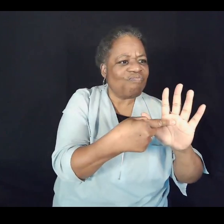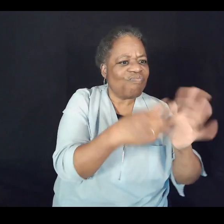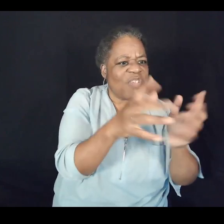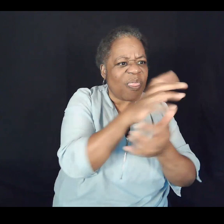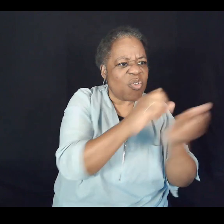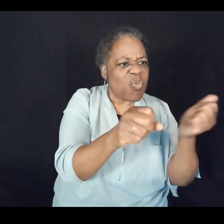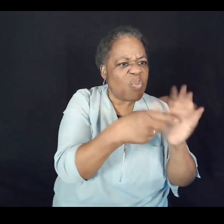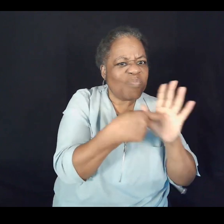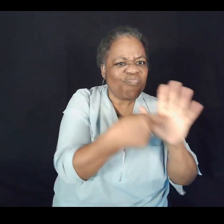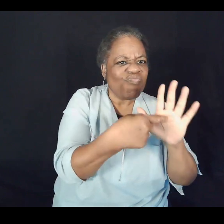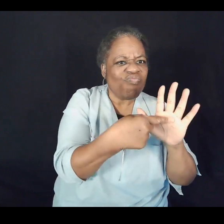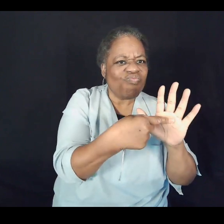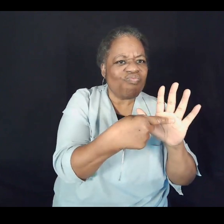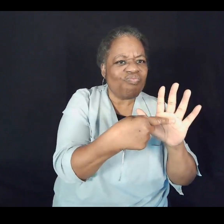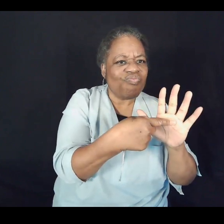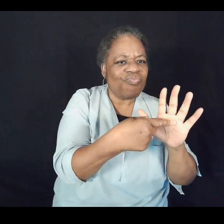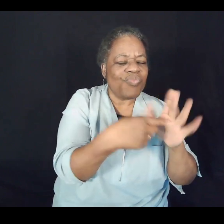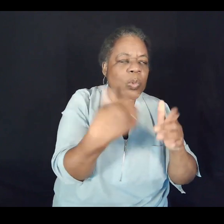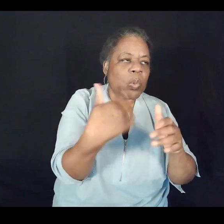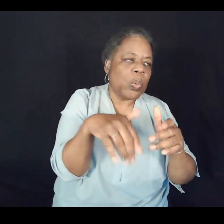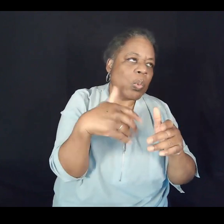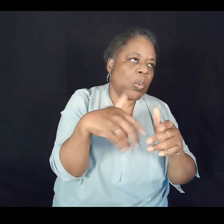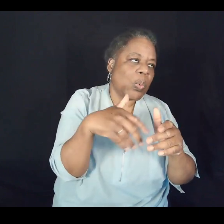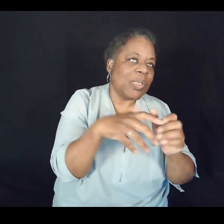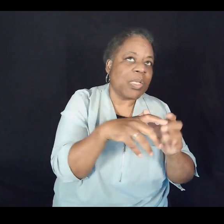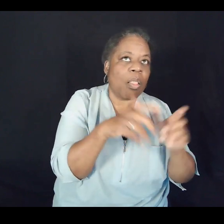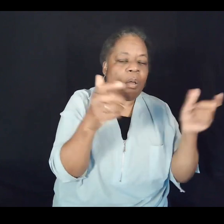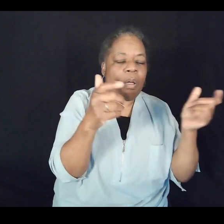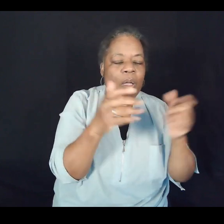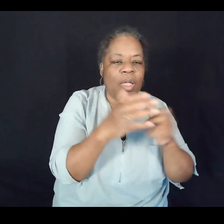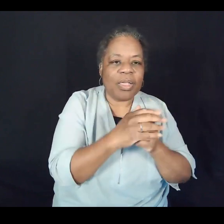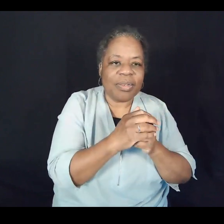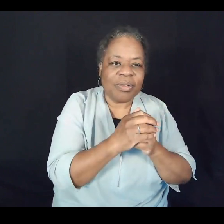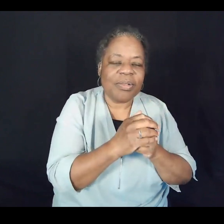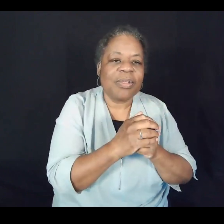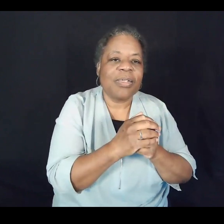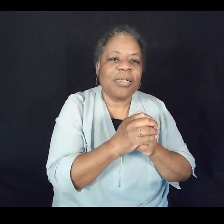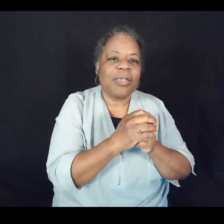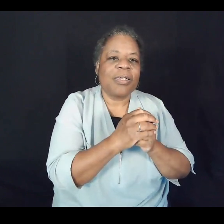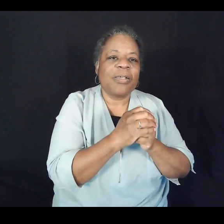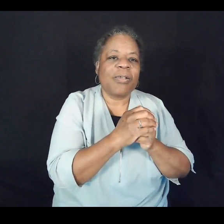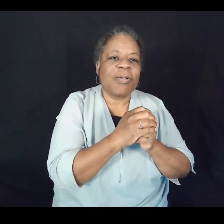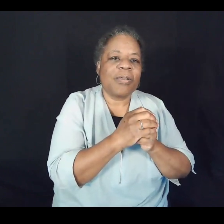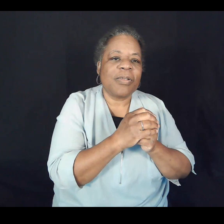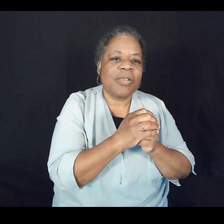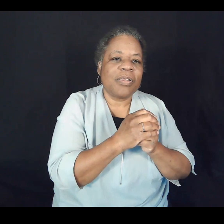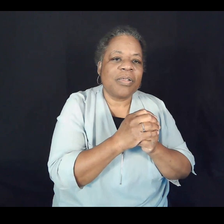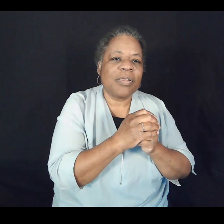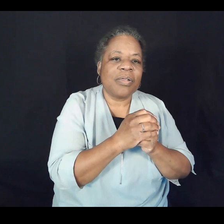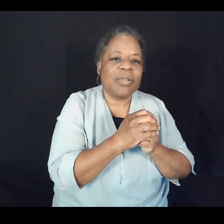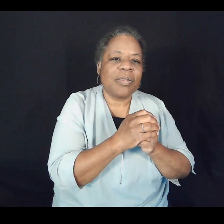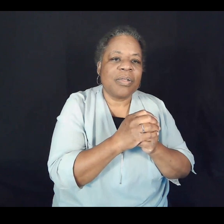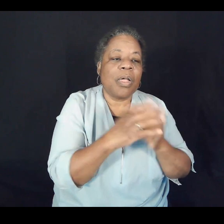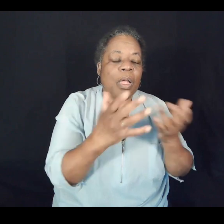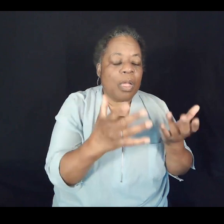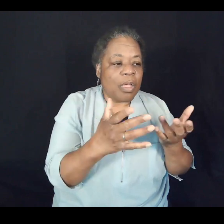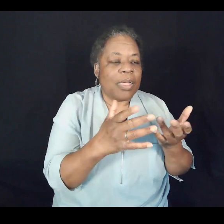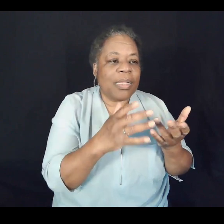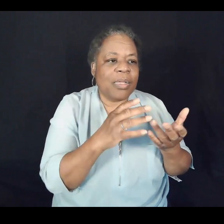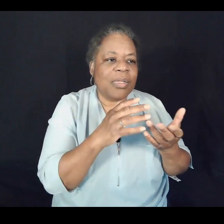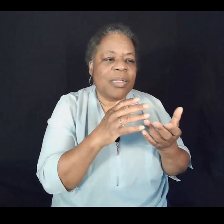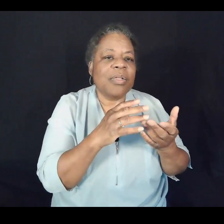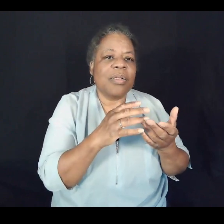lot. Hang in there. Take it for what it is. And let's not be dismissive. I mean, let's